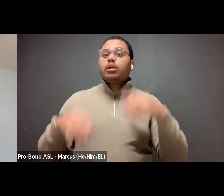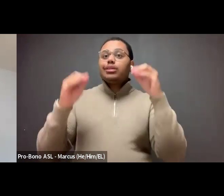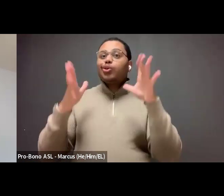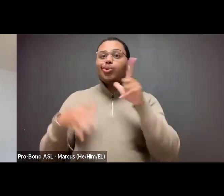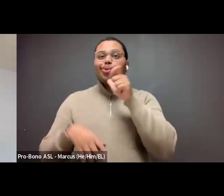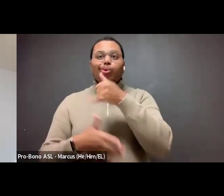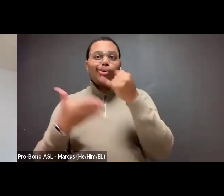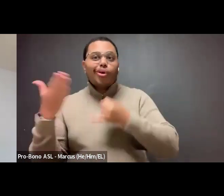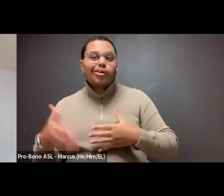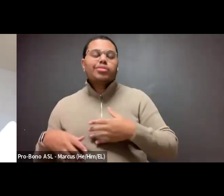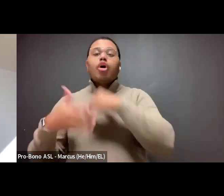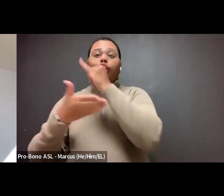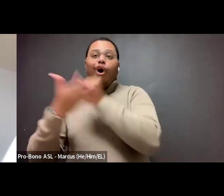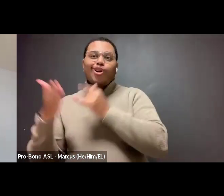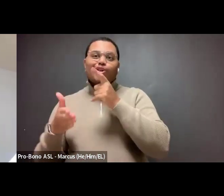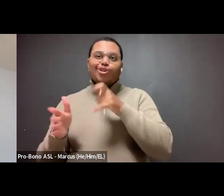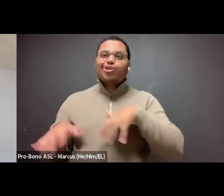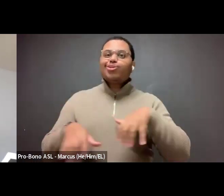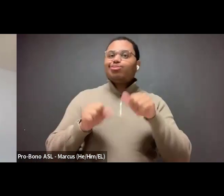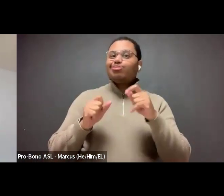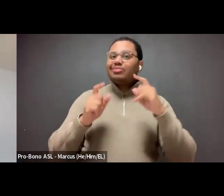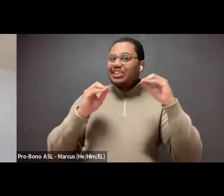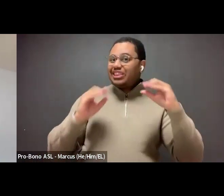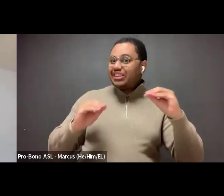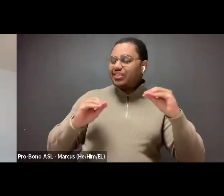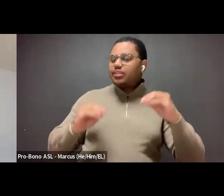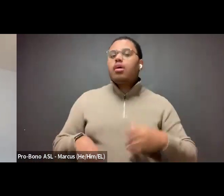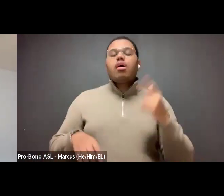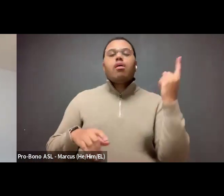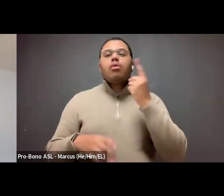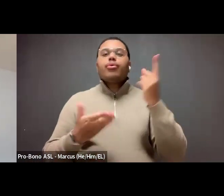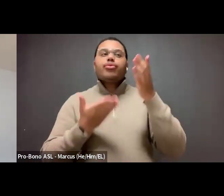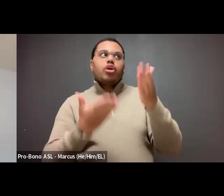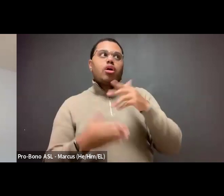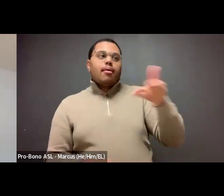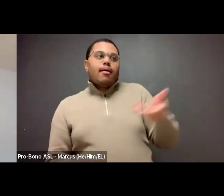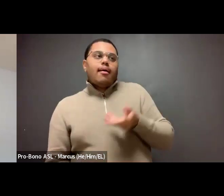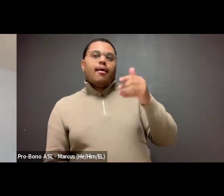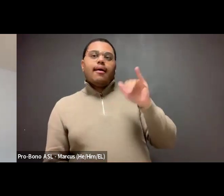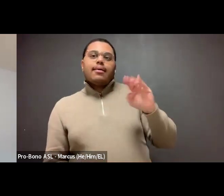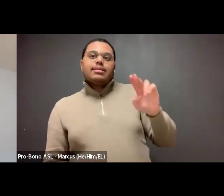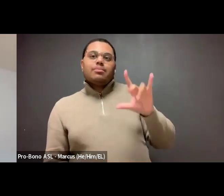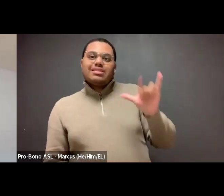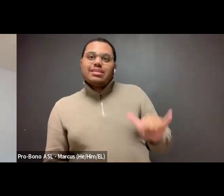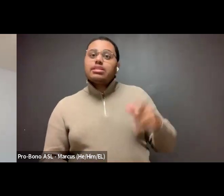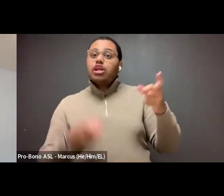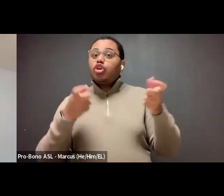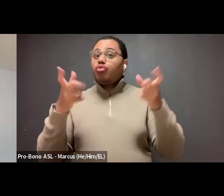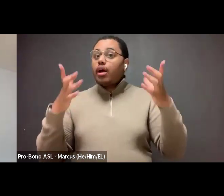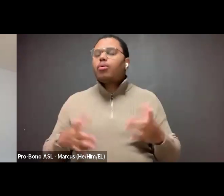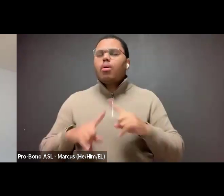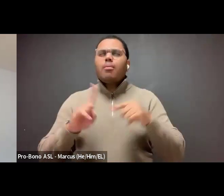and artists who are teachers. I always recommend hiring an intimacy director, but I think that we need to